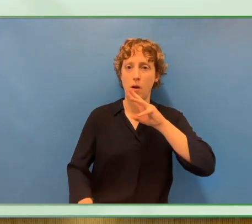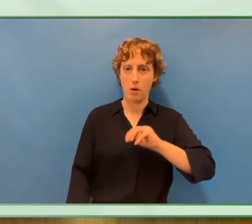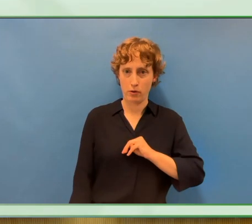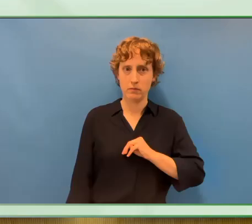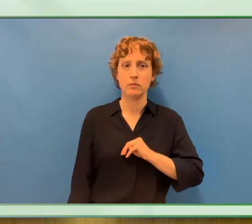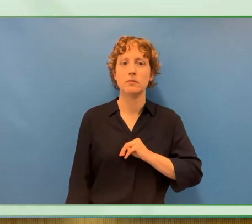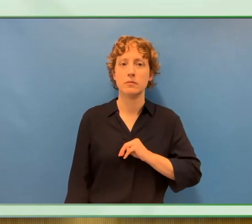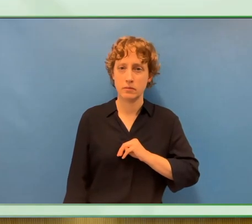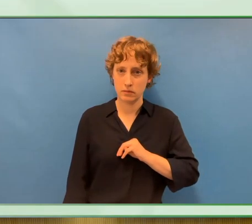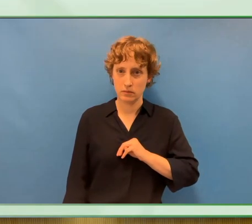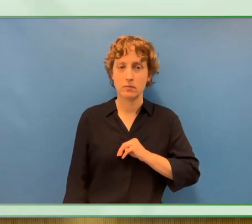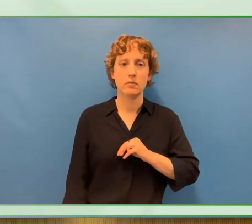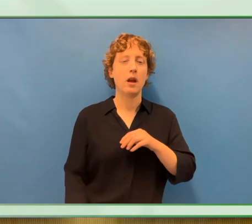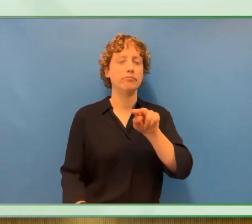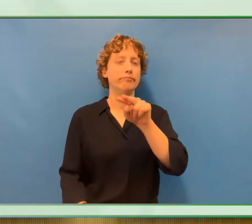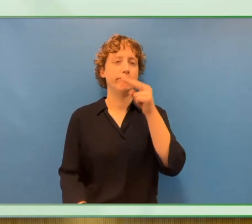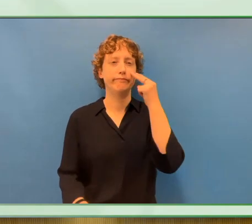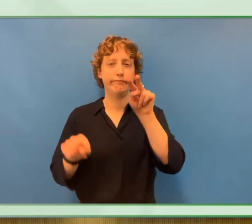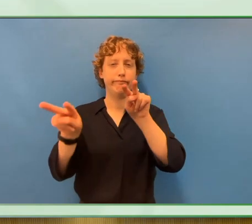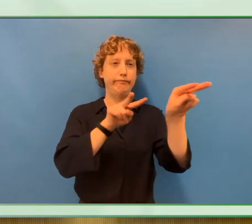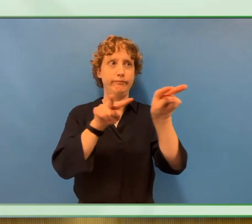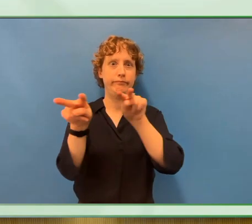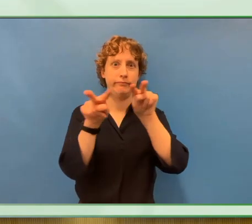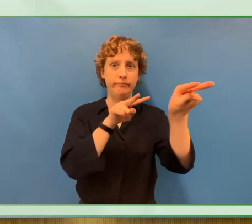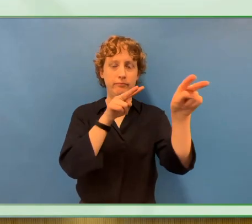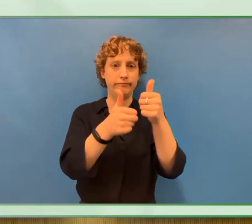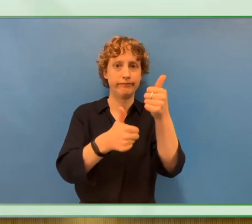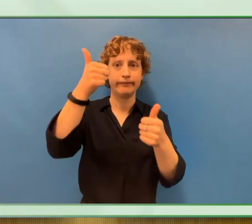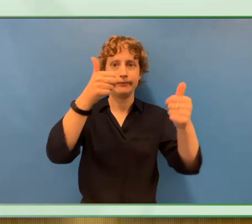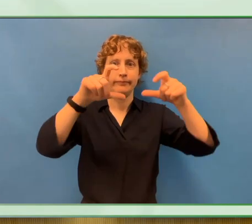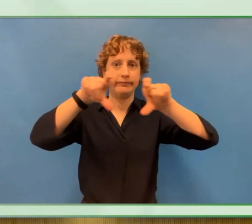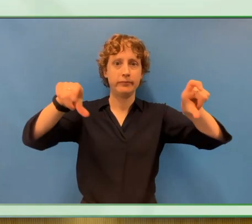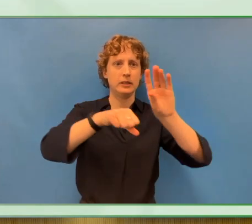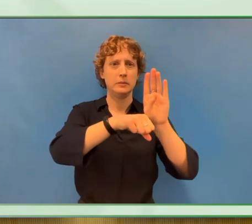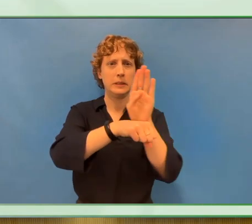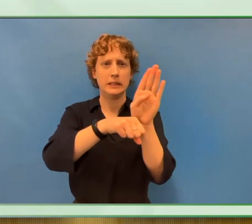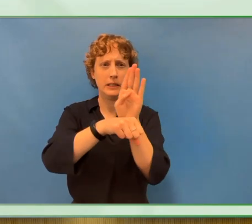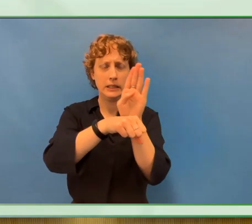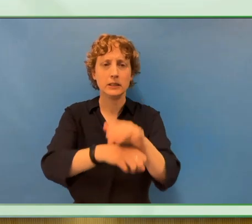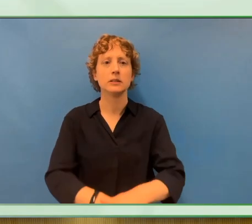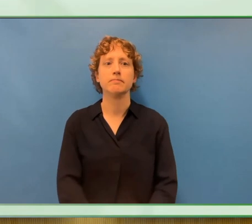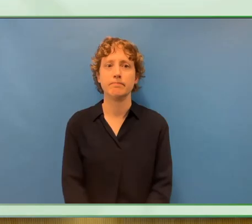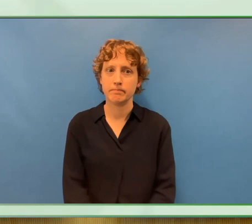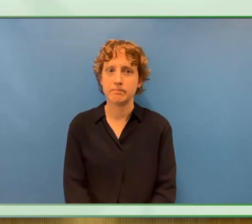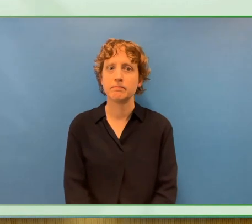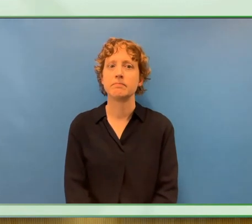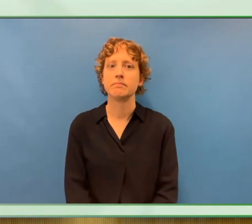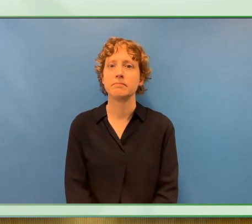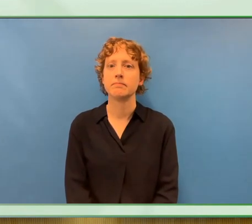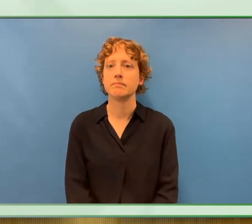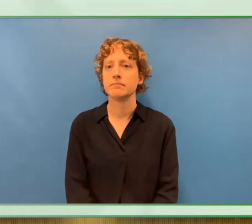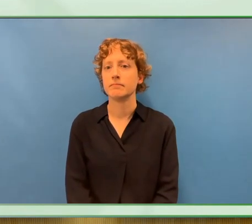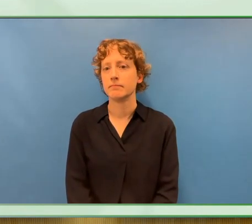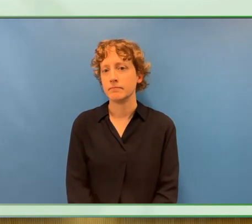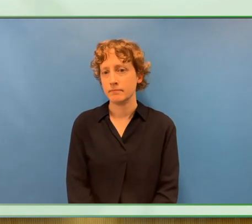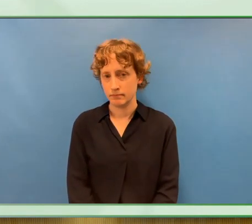intentions. And I spent far too long confusing power, or mixing power and altruism. And those are